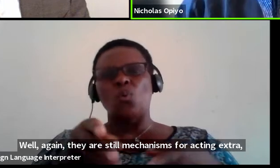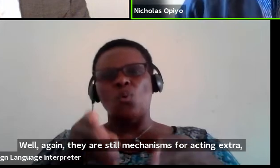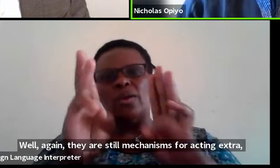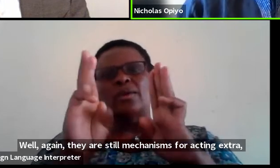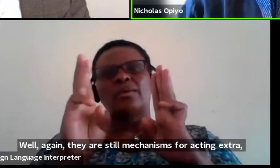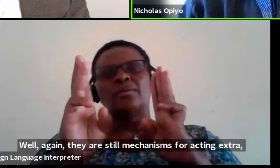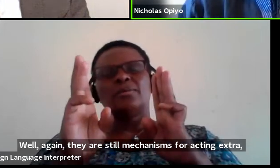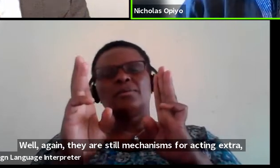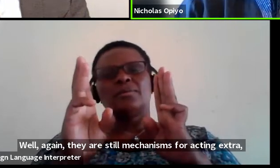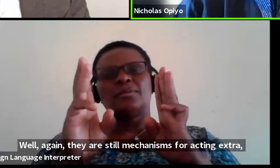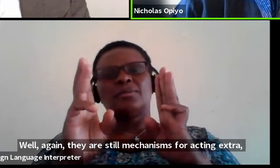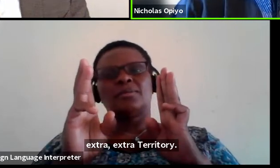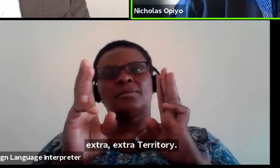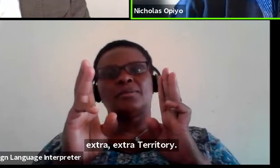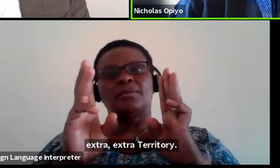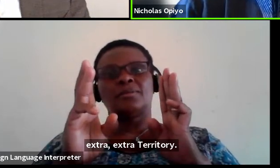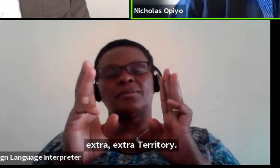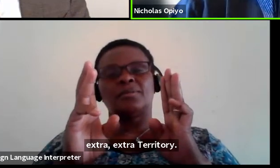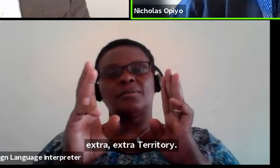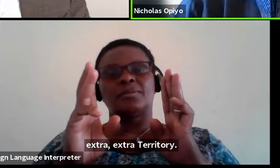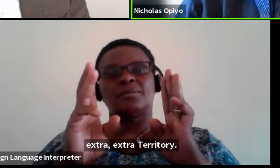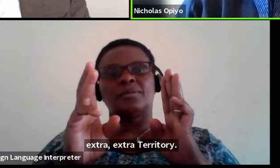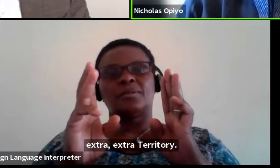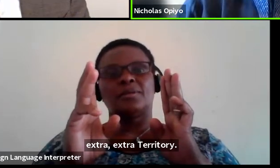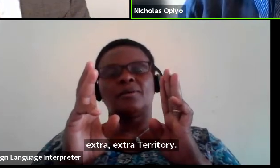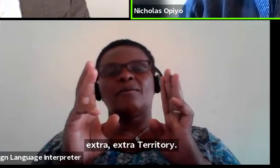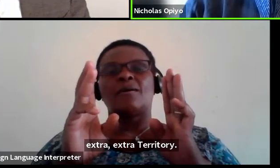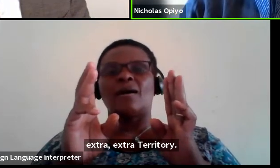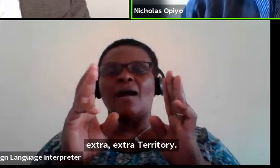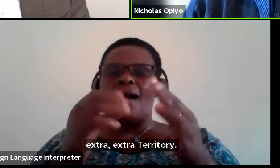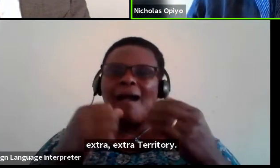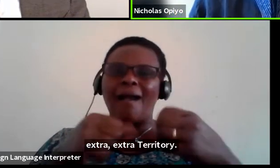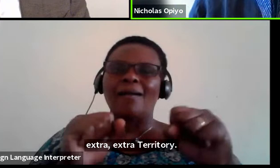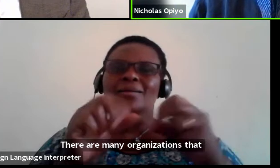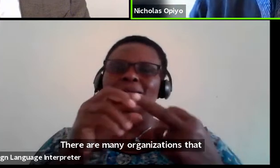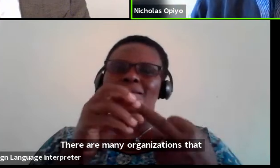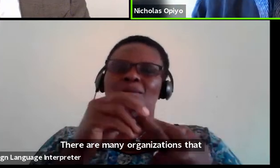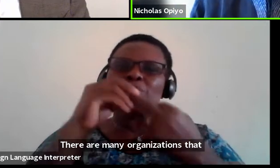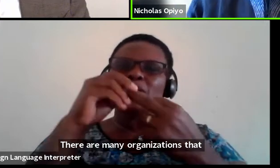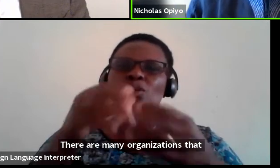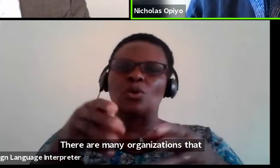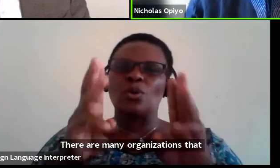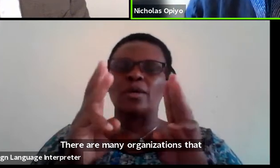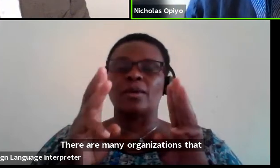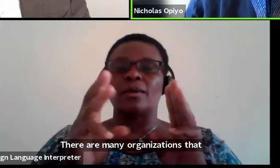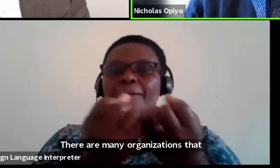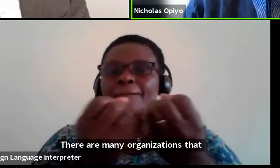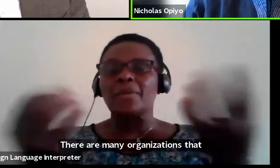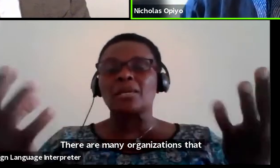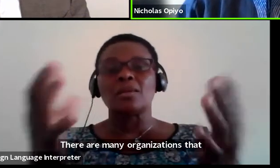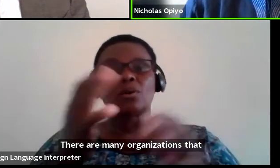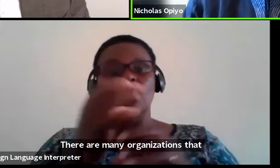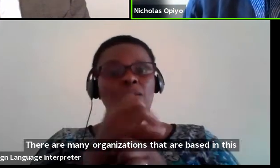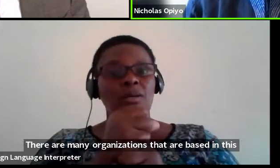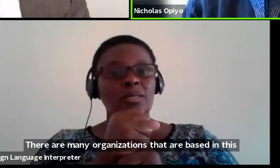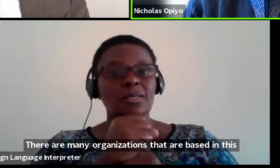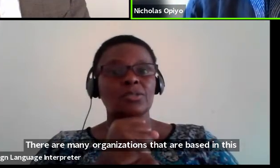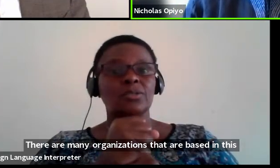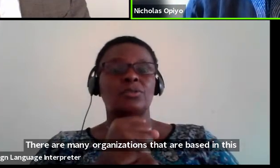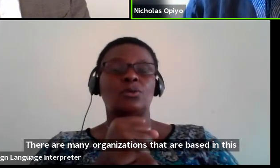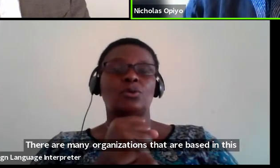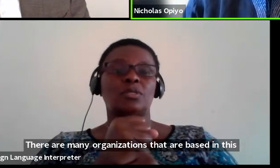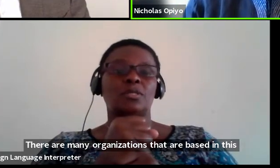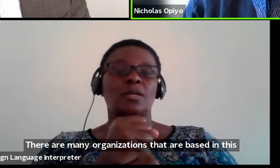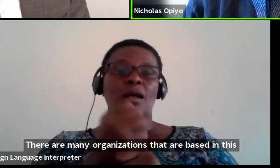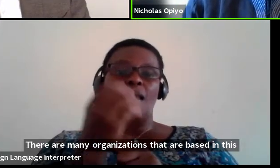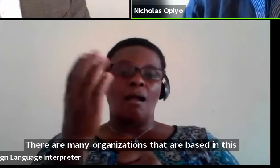extraterritorially. There are many organizations that are based in those countries that can help you to